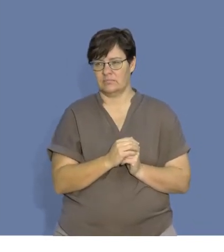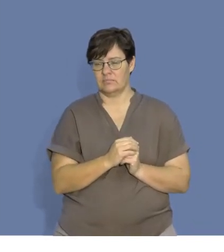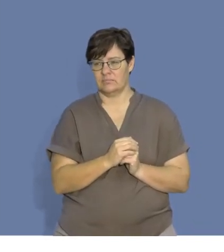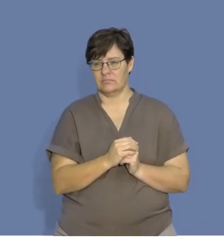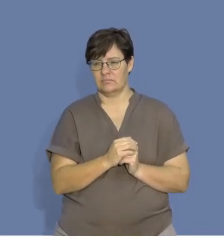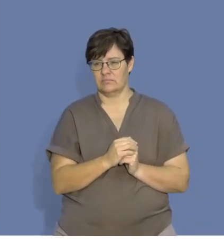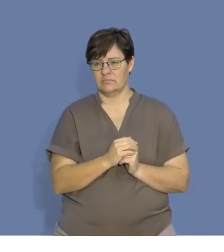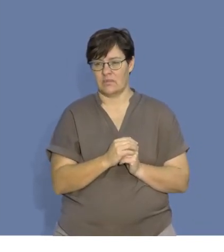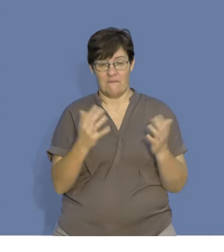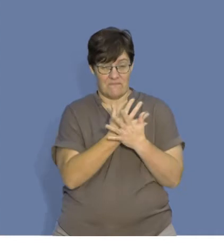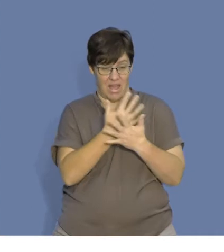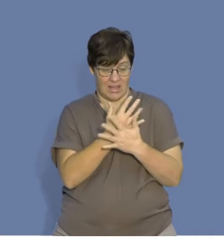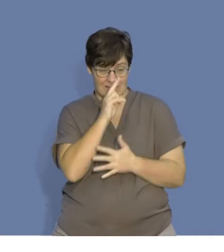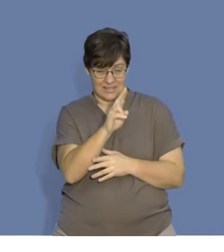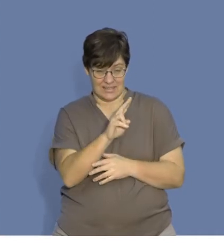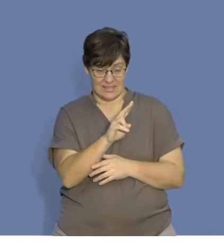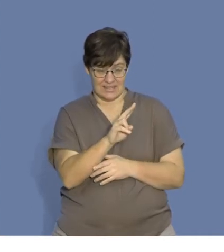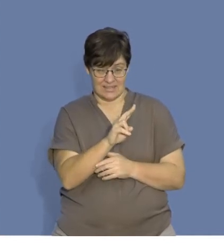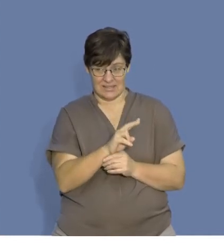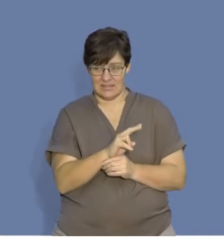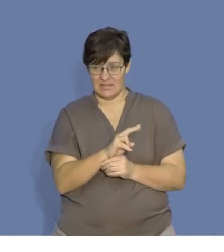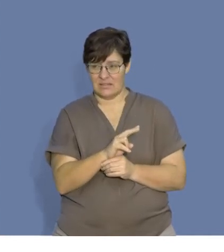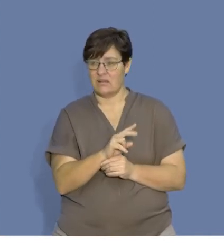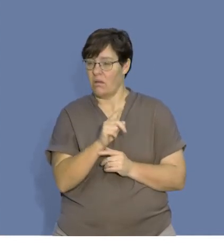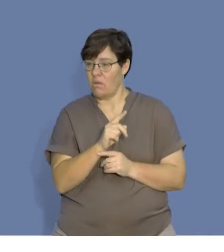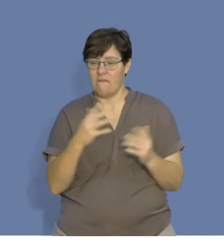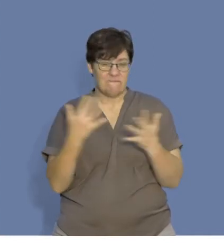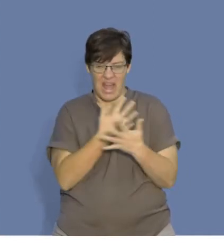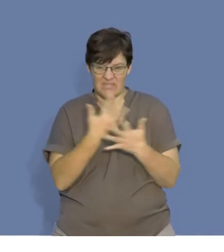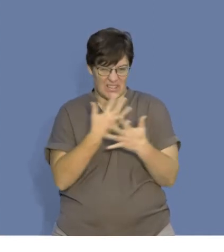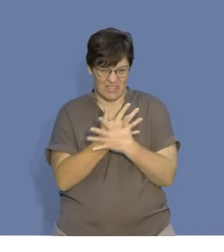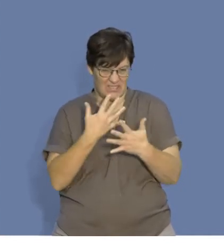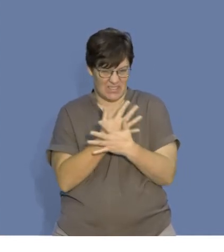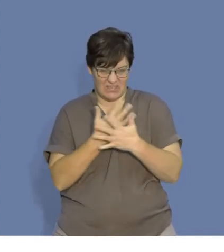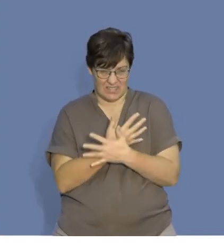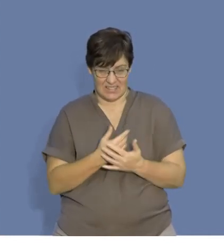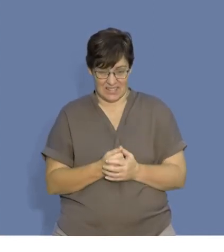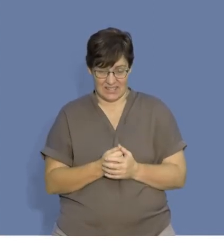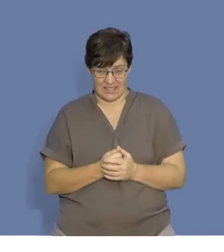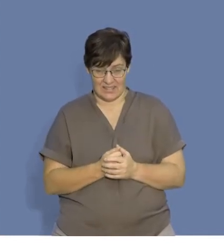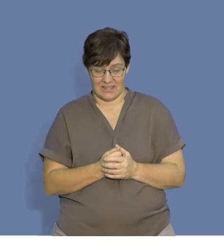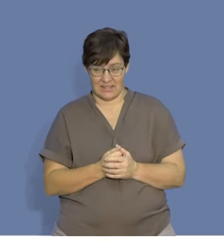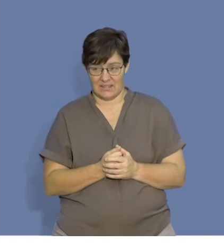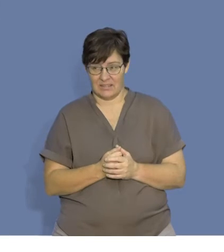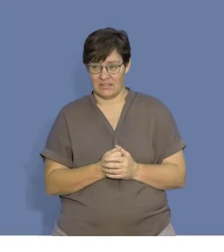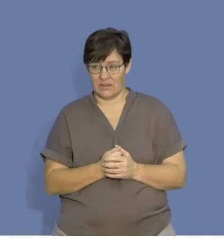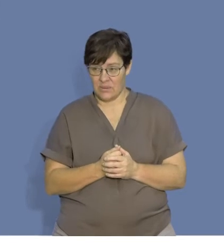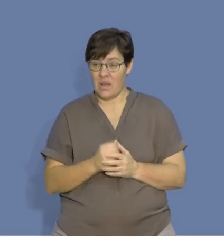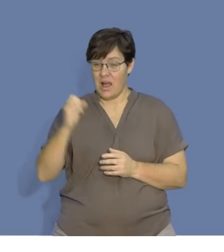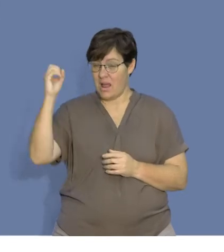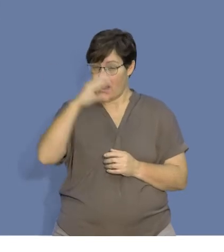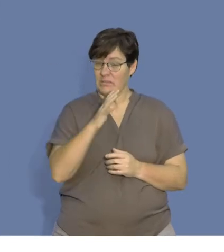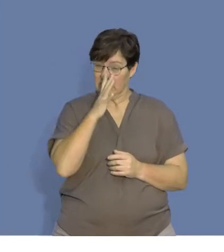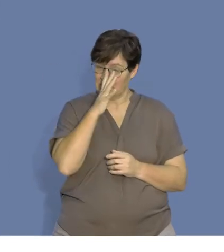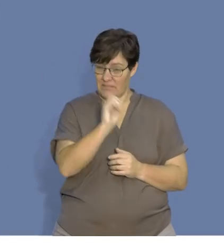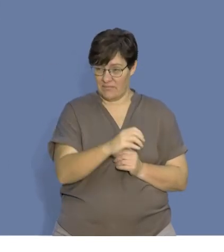Look how fast they're moving. So much faster. Okay, and we're getting lots. Now if